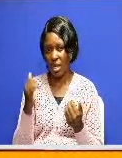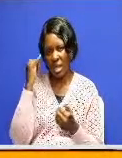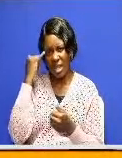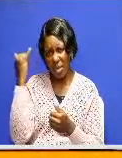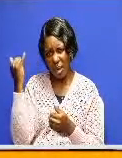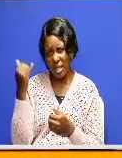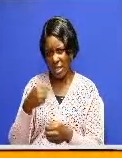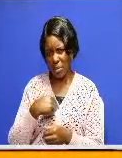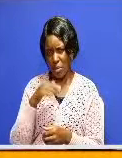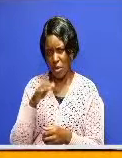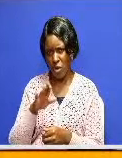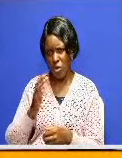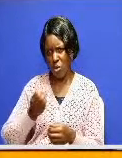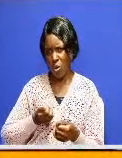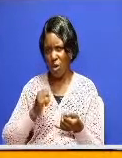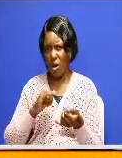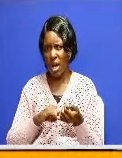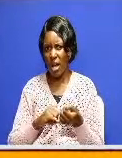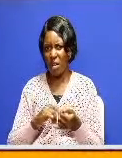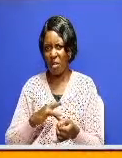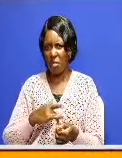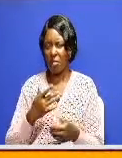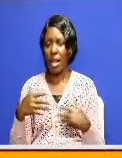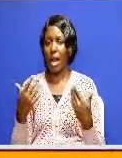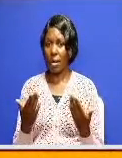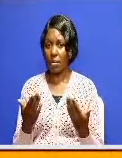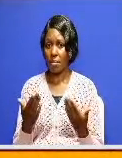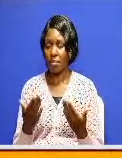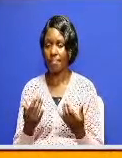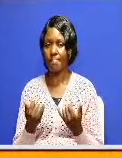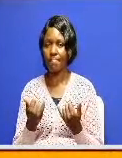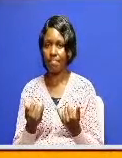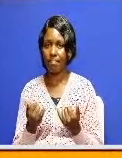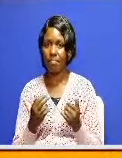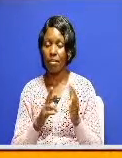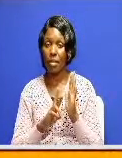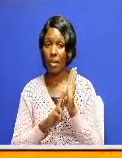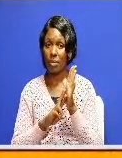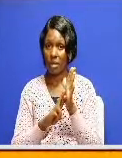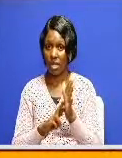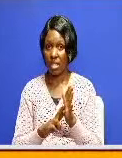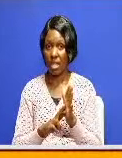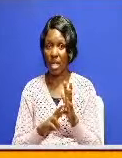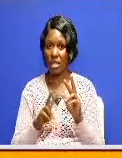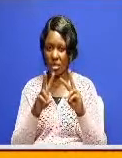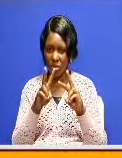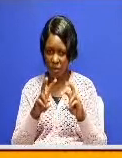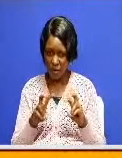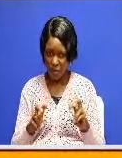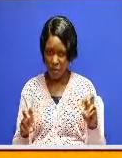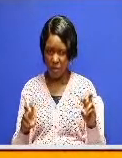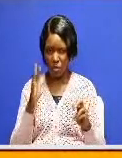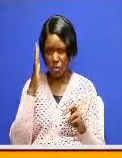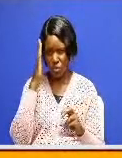itendeke kwangu. How will you feel? And so I would request that due diligence be done to verify whether